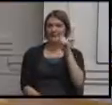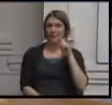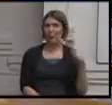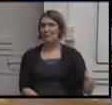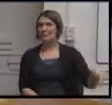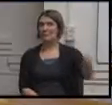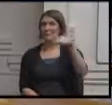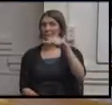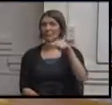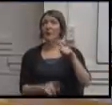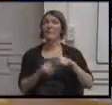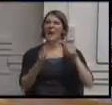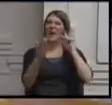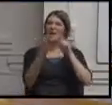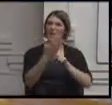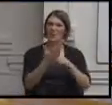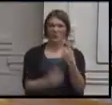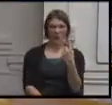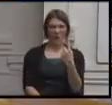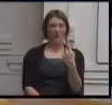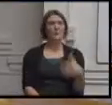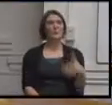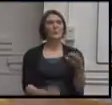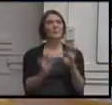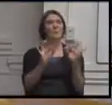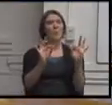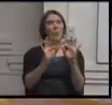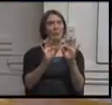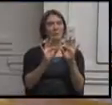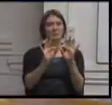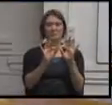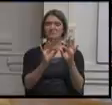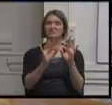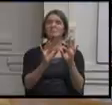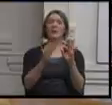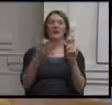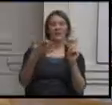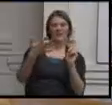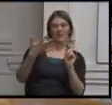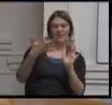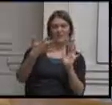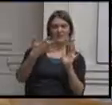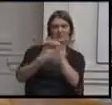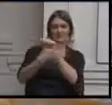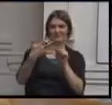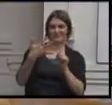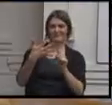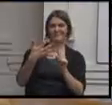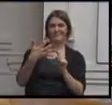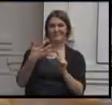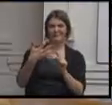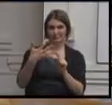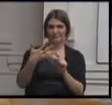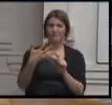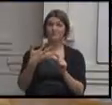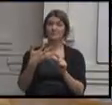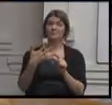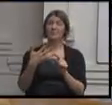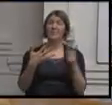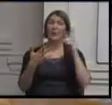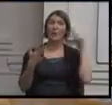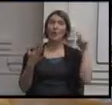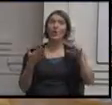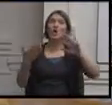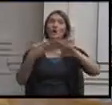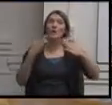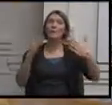consistent, however, is another factor which goes into setting homeowners insurance rates, which is the